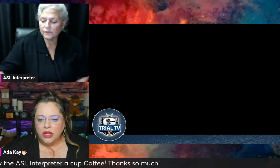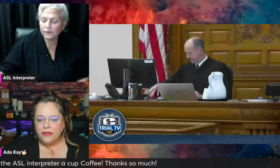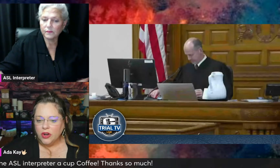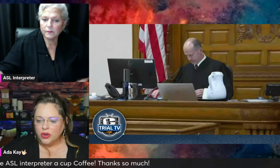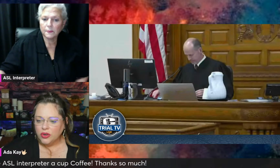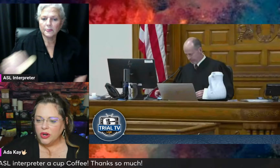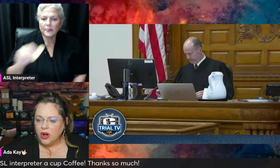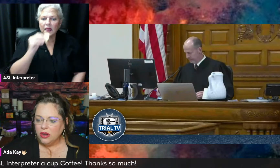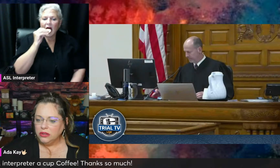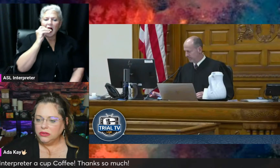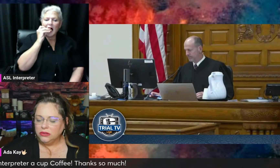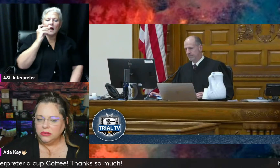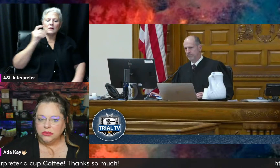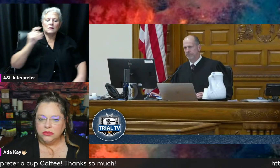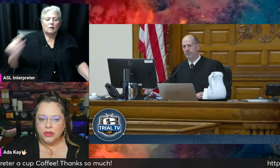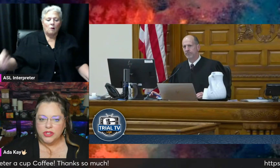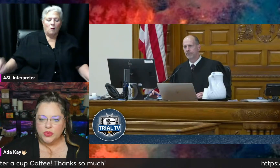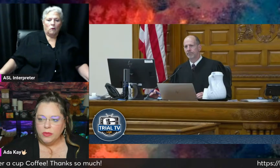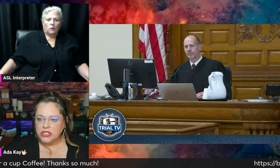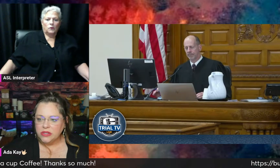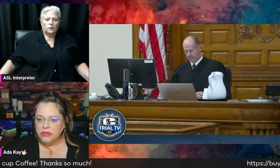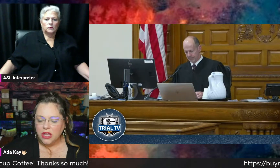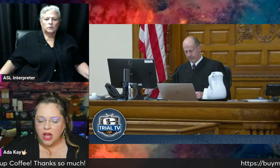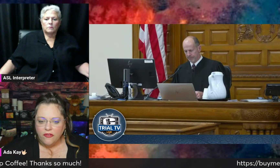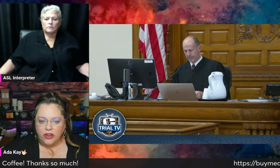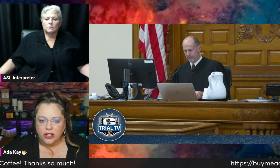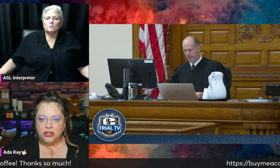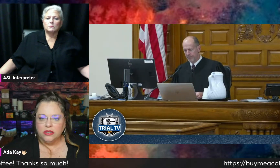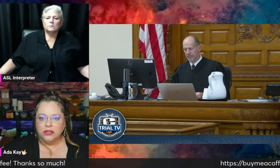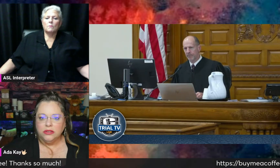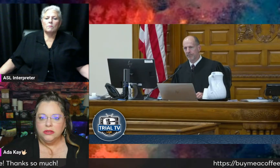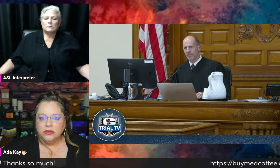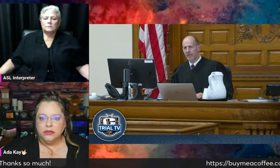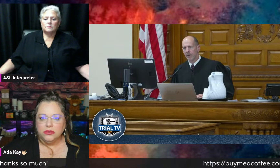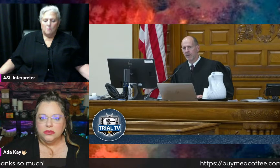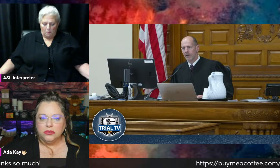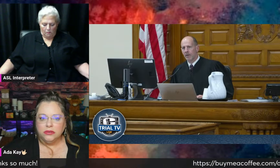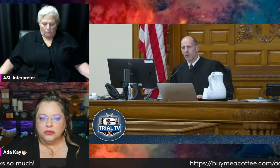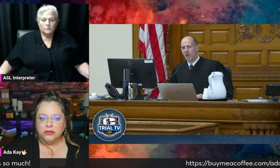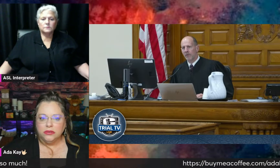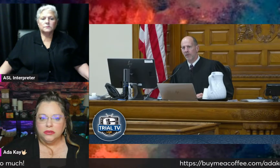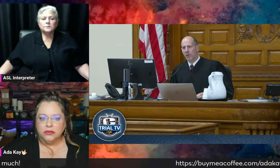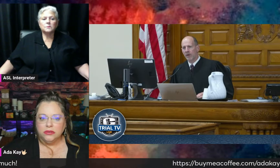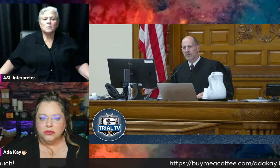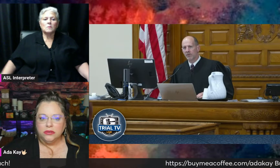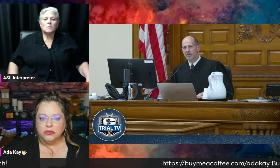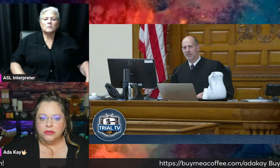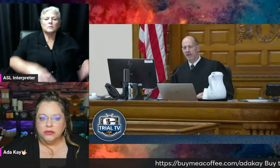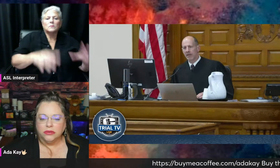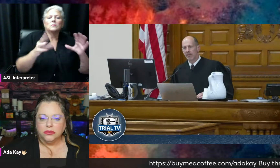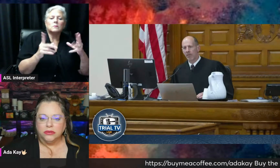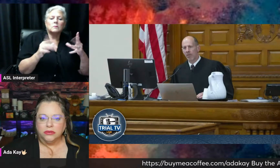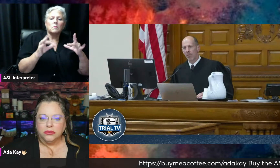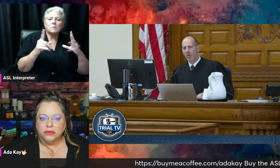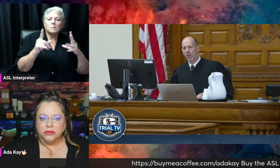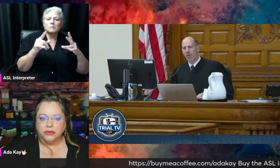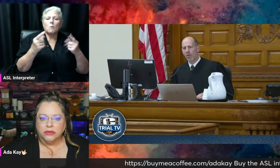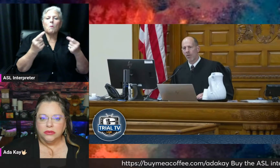So love on her, y'all. Throw this woman some love. Do we have another witness for the